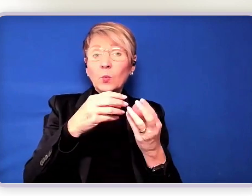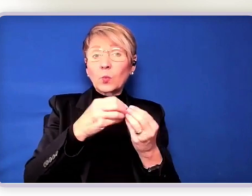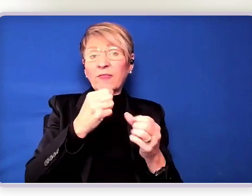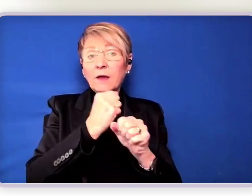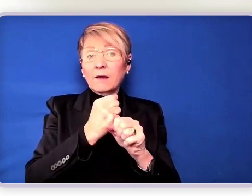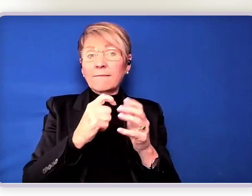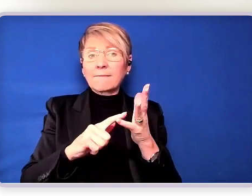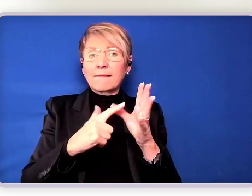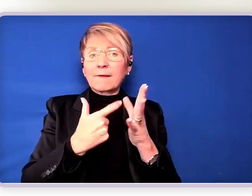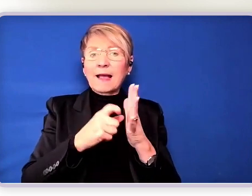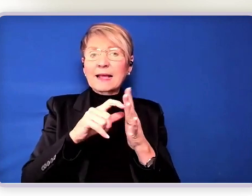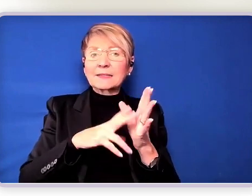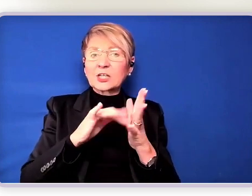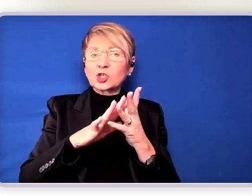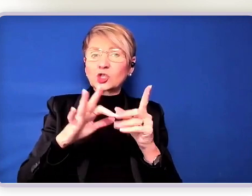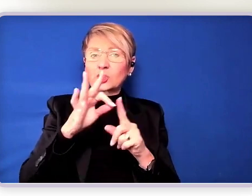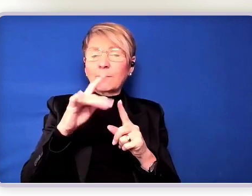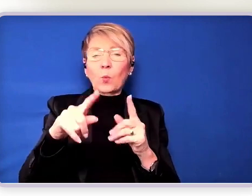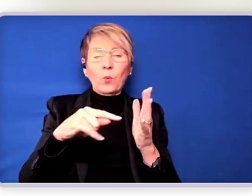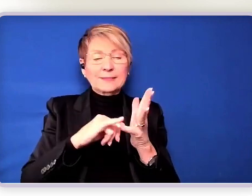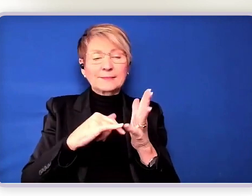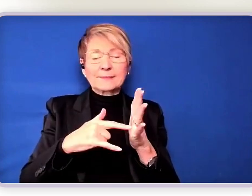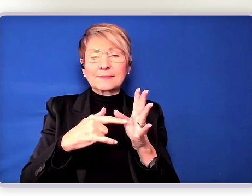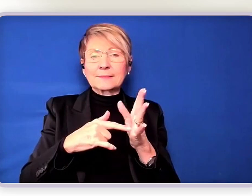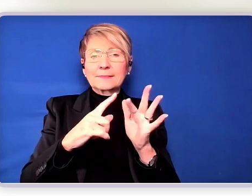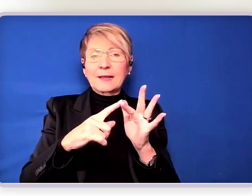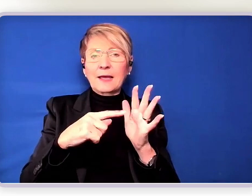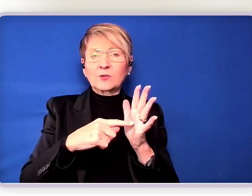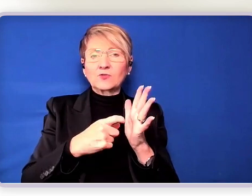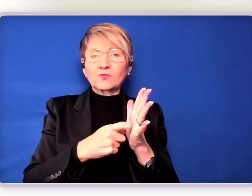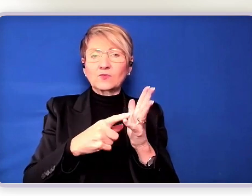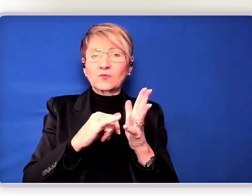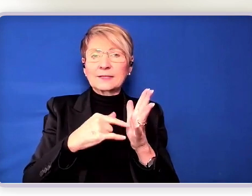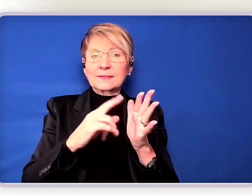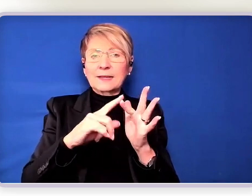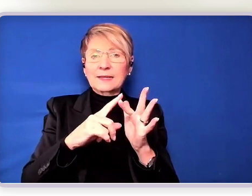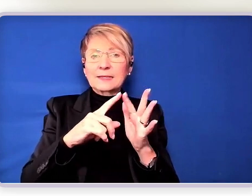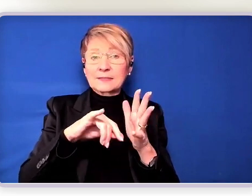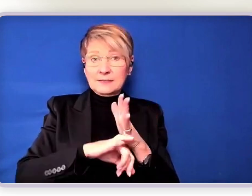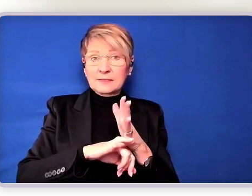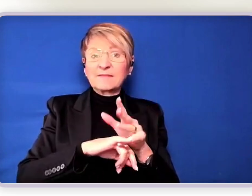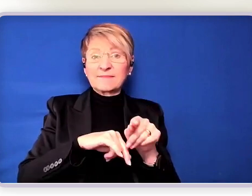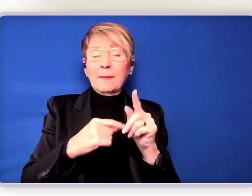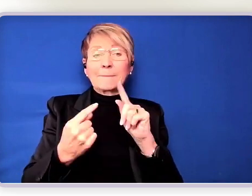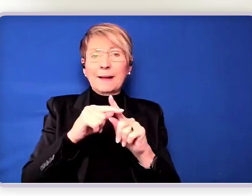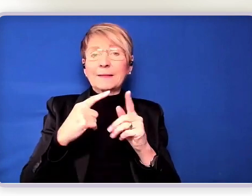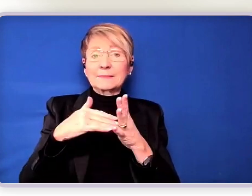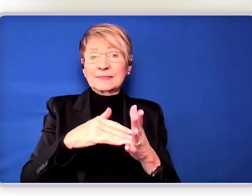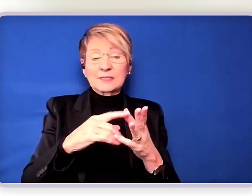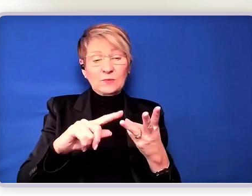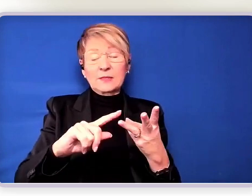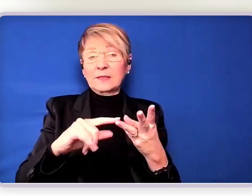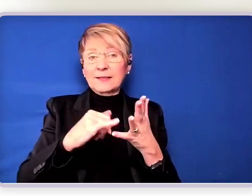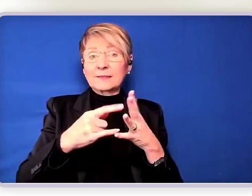trustees. They're also Victoria-wide. And they also assist sexual harassment women